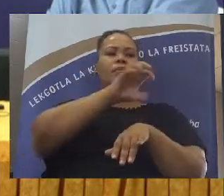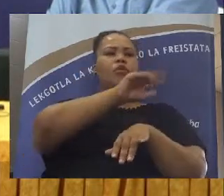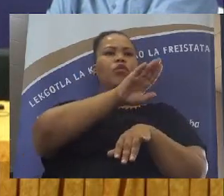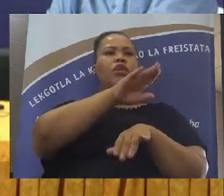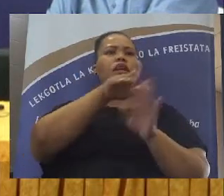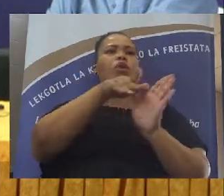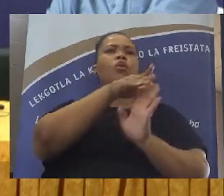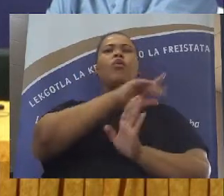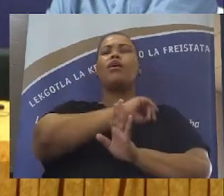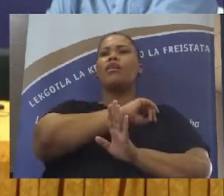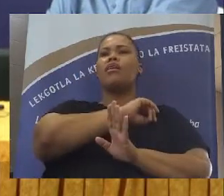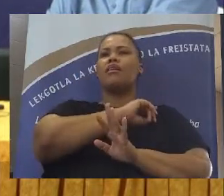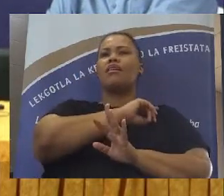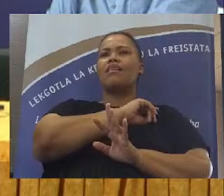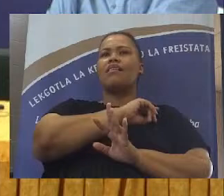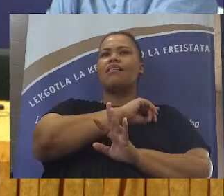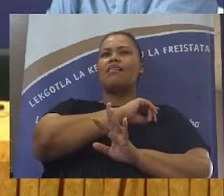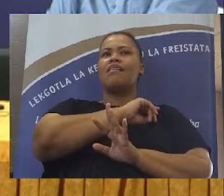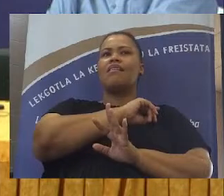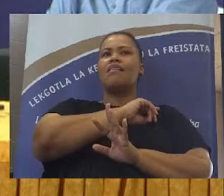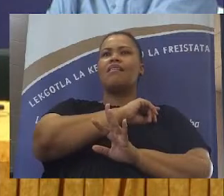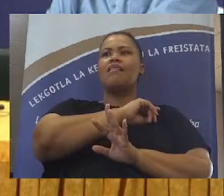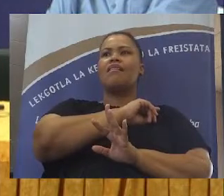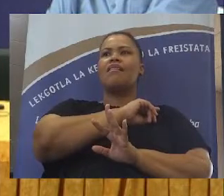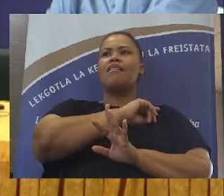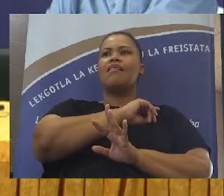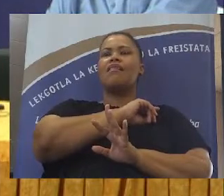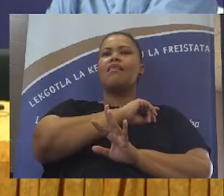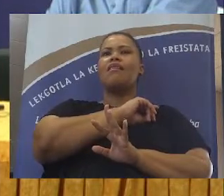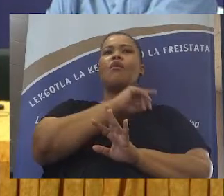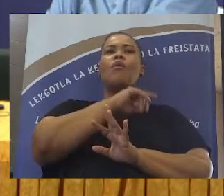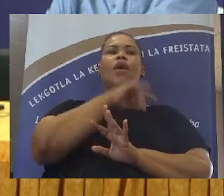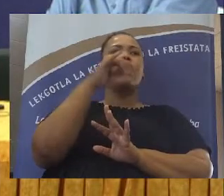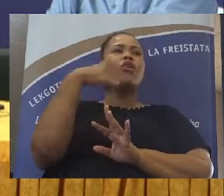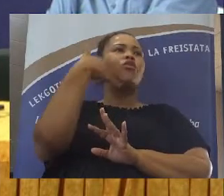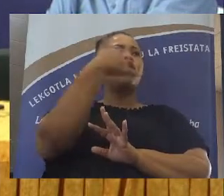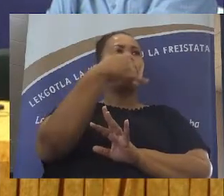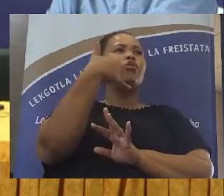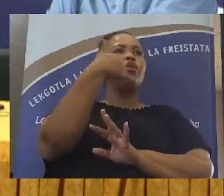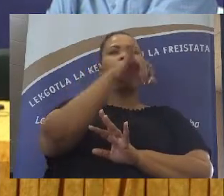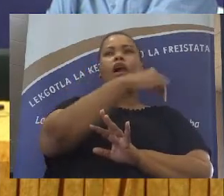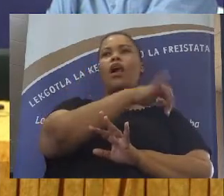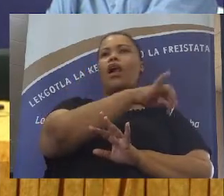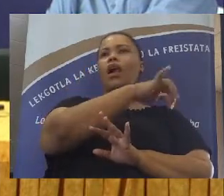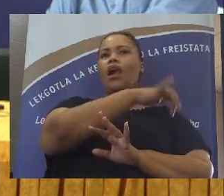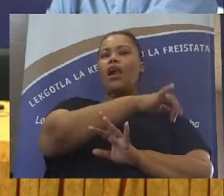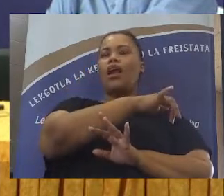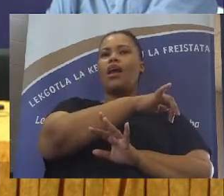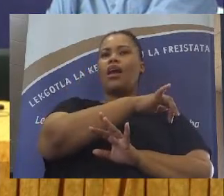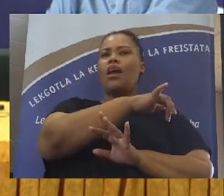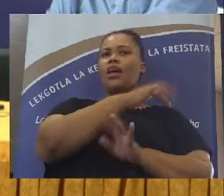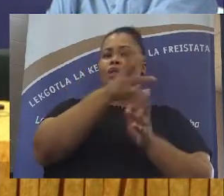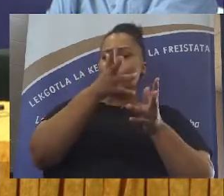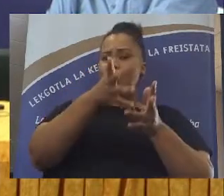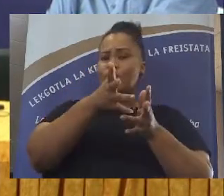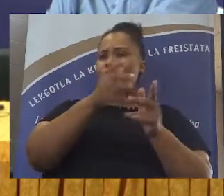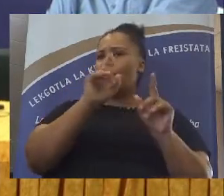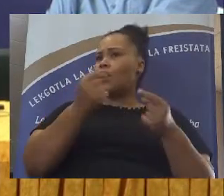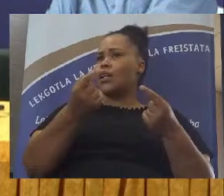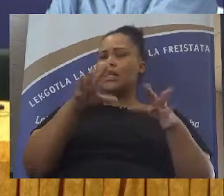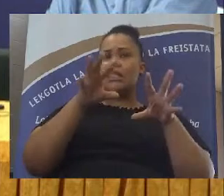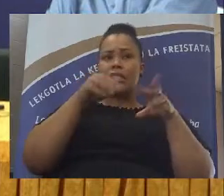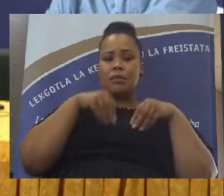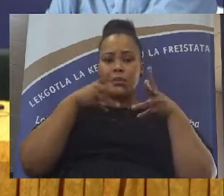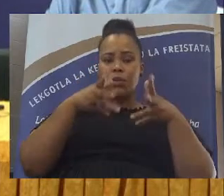Bloemfontein? And then, because you phone and nobody answers the phone. Why should it? It can't be. It's unacceptable